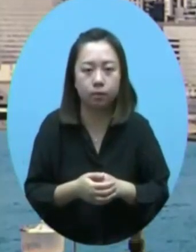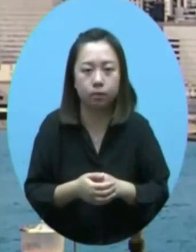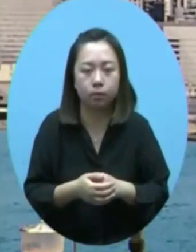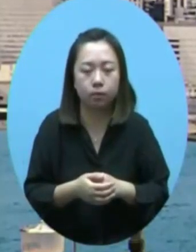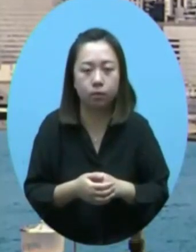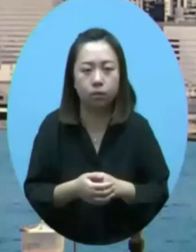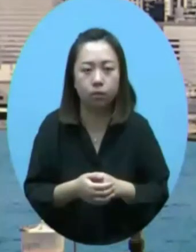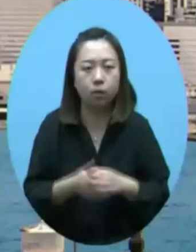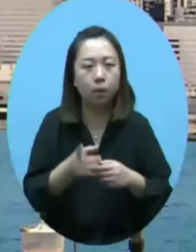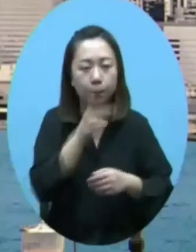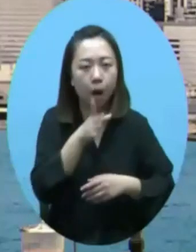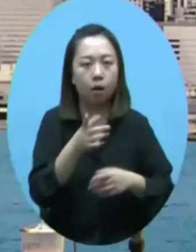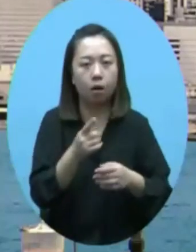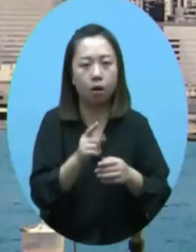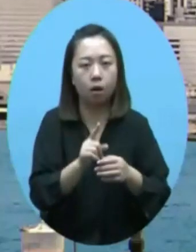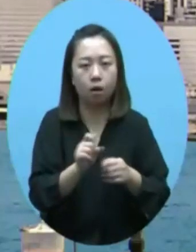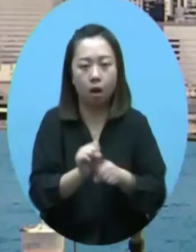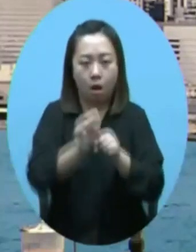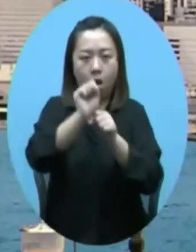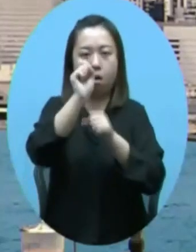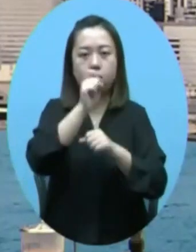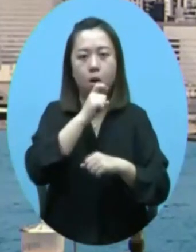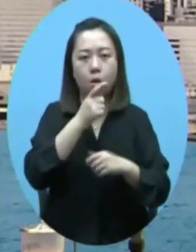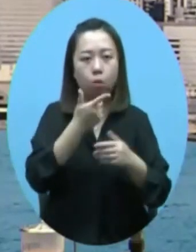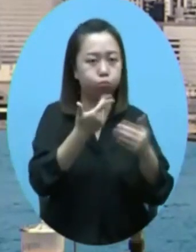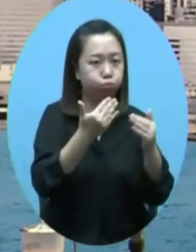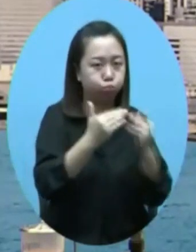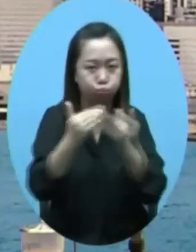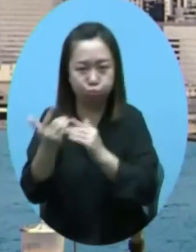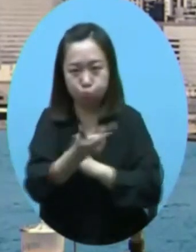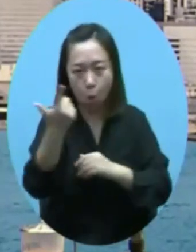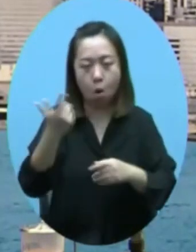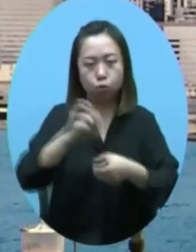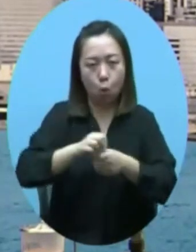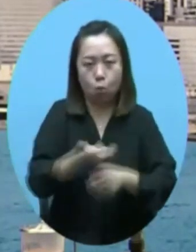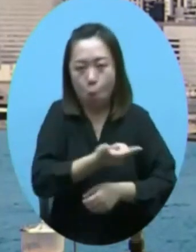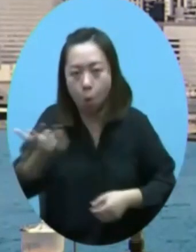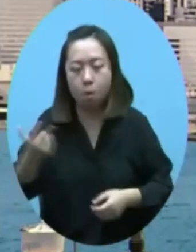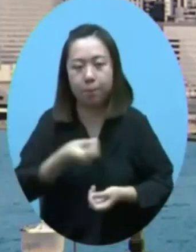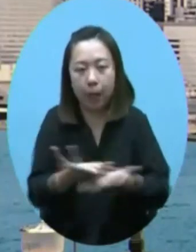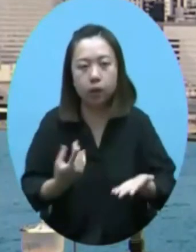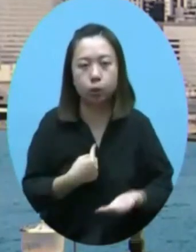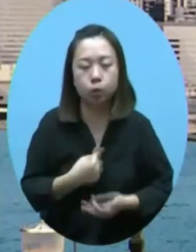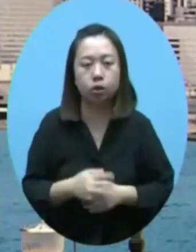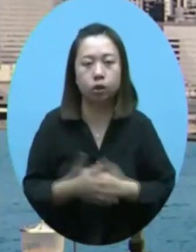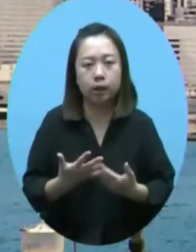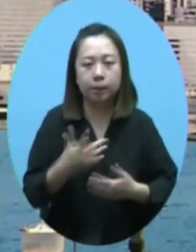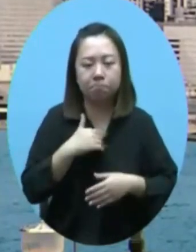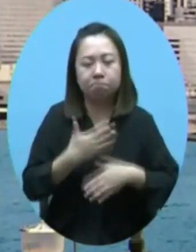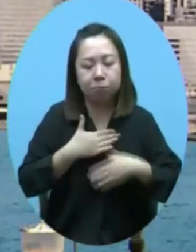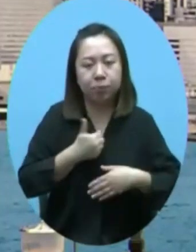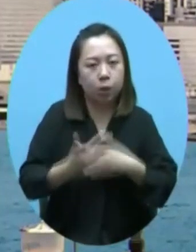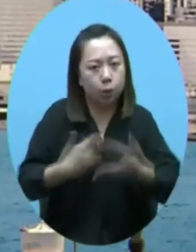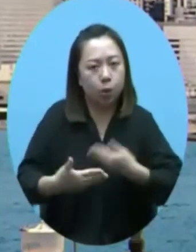this discovery at Mainstream House. Well, it seems to be an upsurge involving many buildings and giving a lot of bottles. So